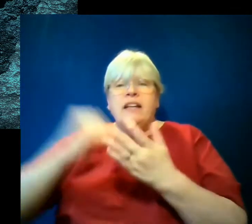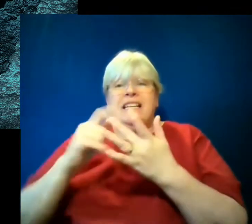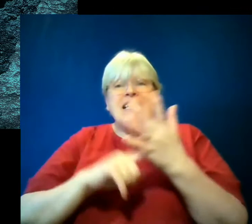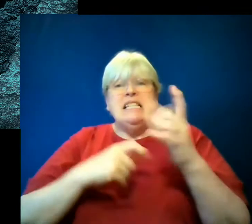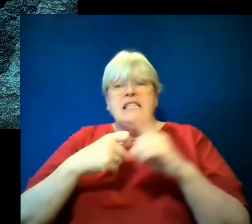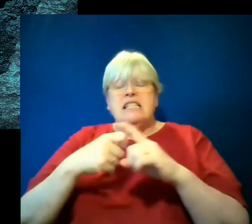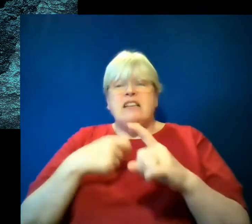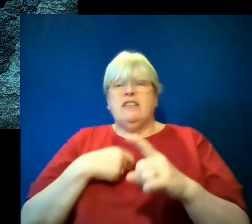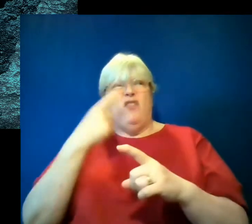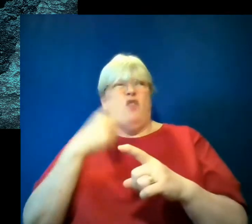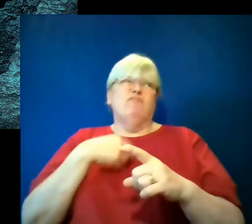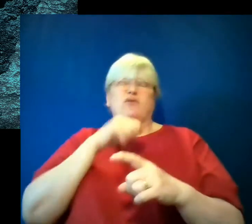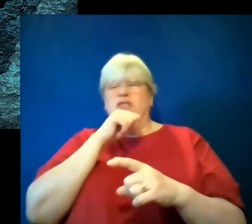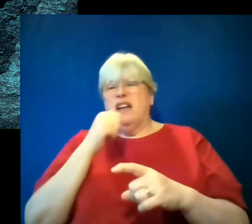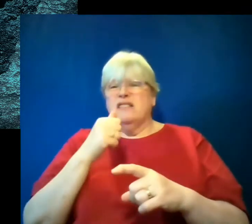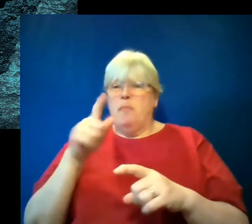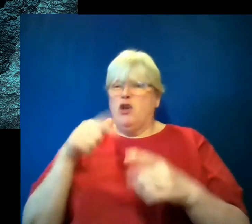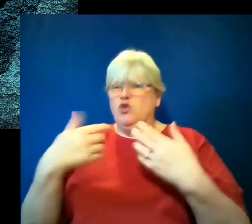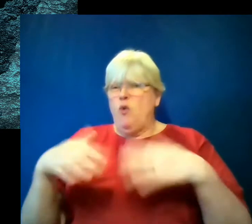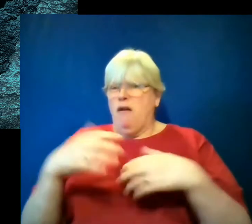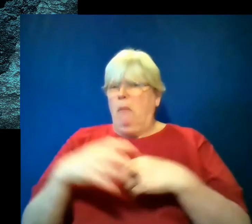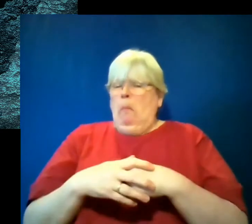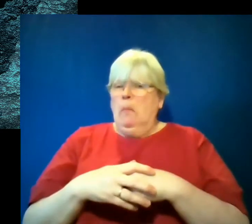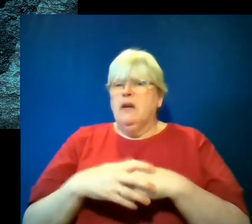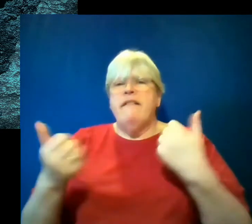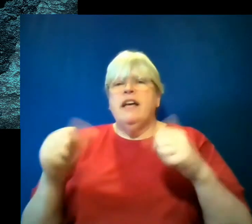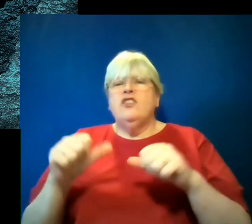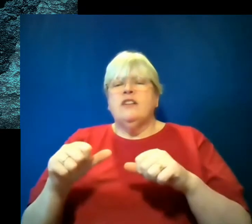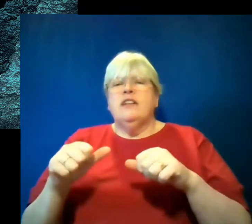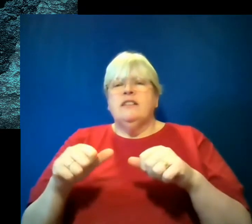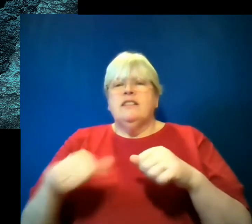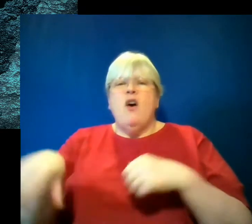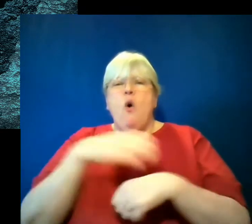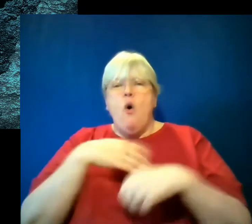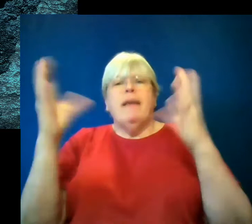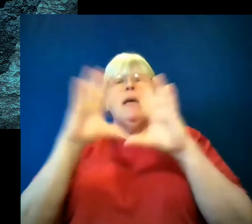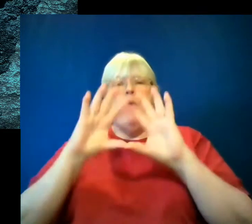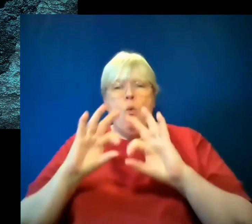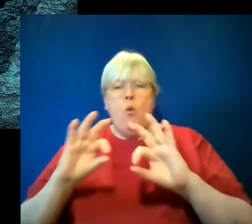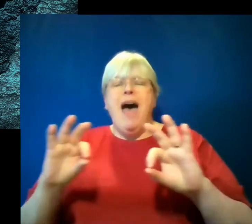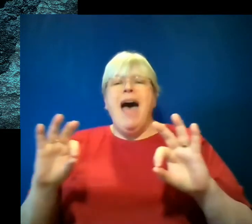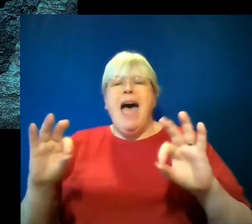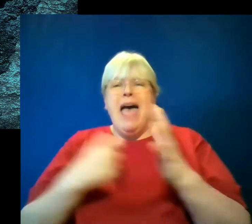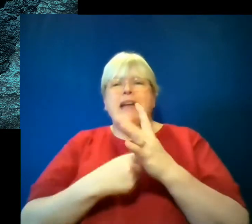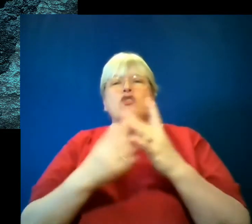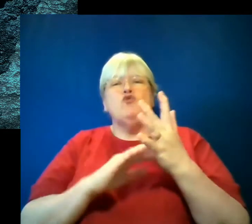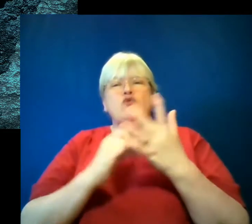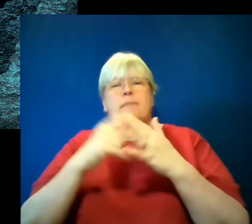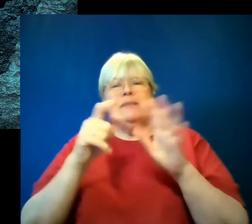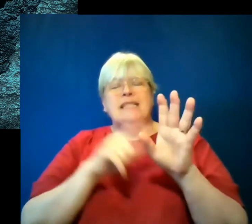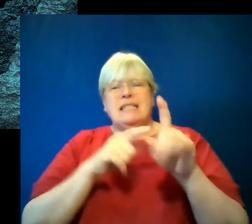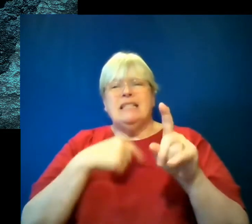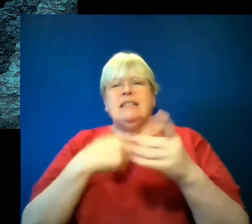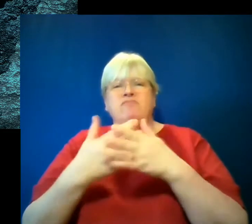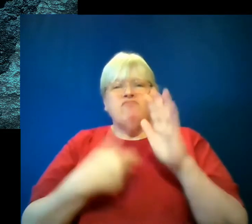affection, she thought, was a painful thing. Eventually, the panic died down, and Rimsky was caught in a tea towel and cast ignominiously into the